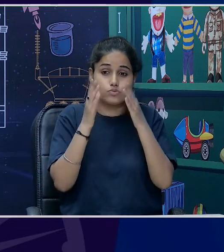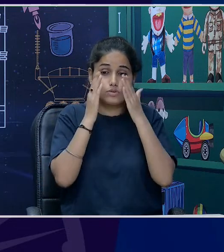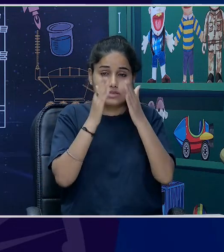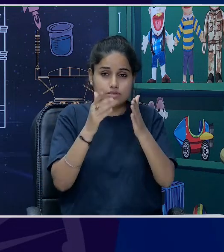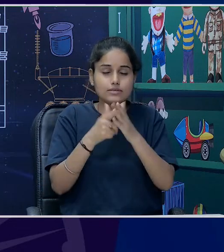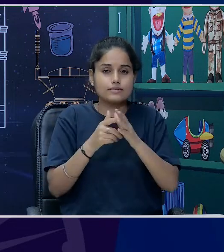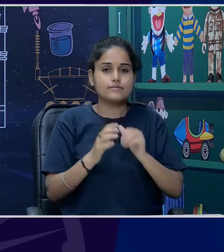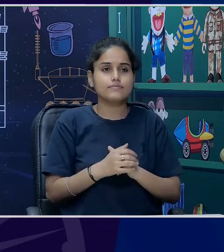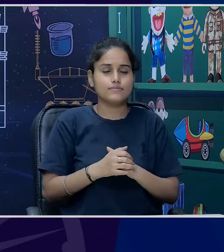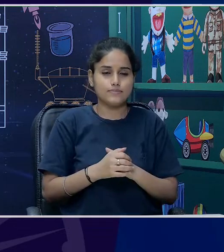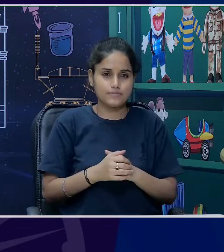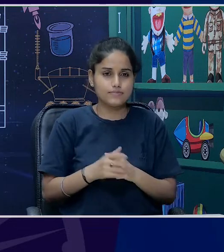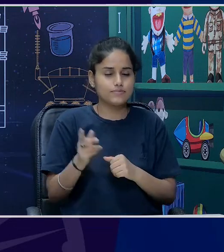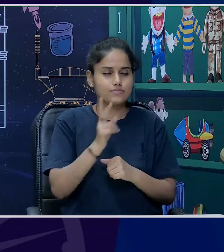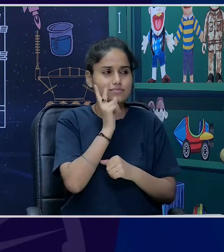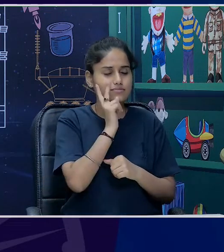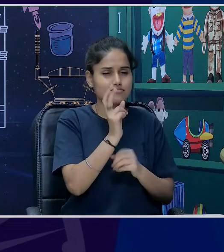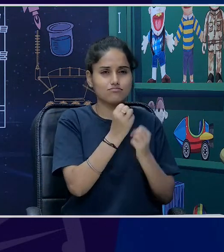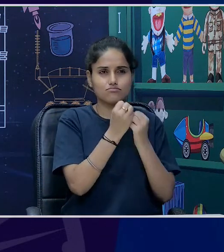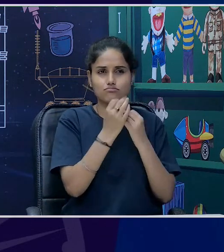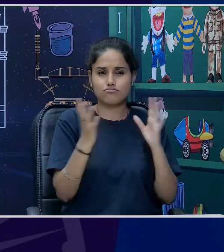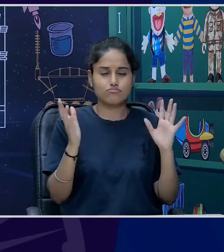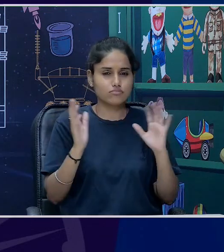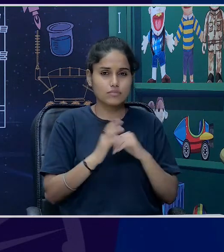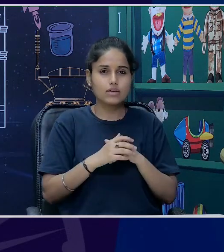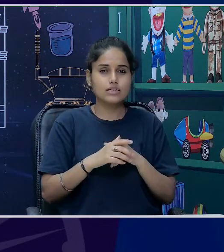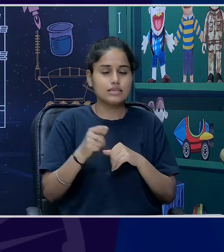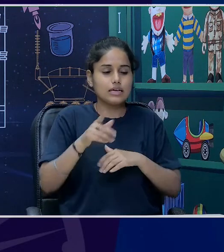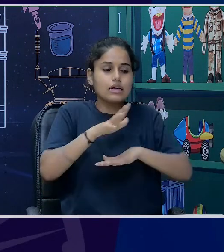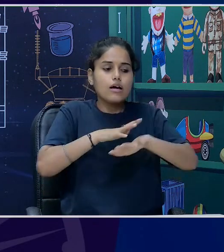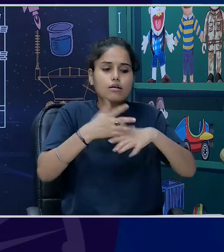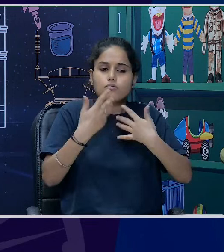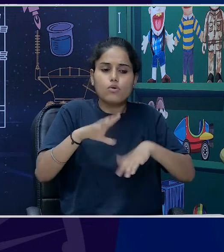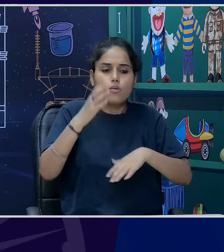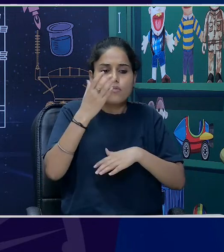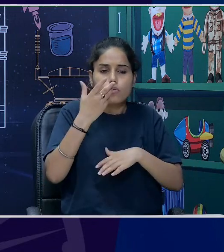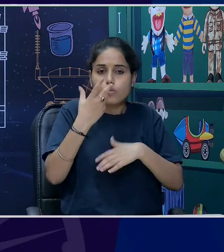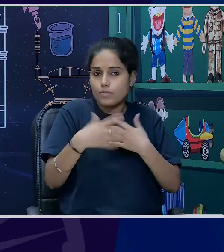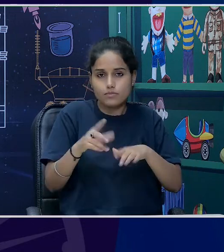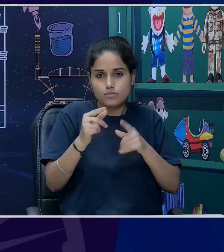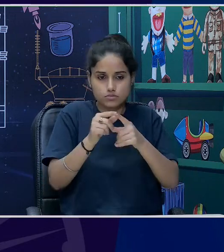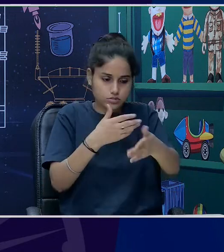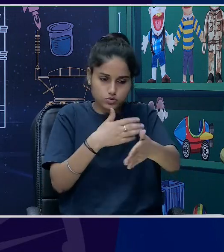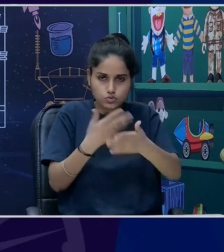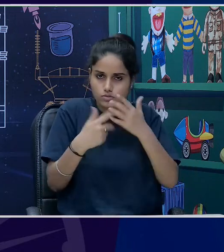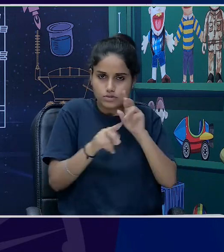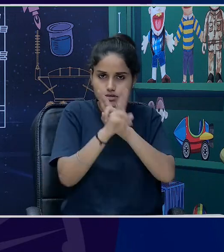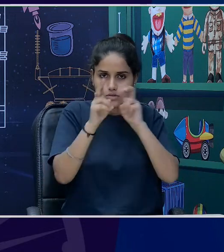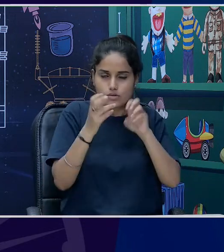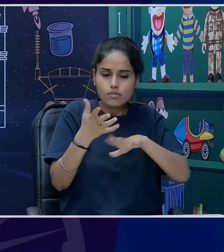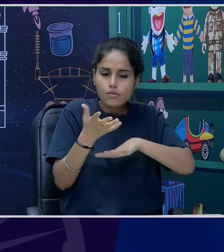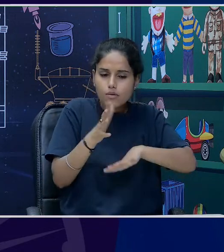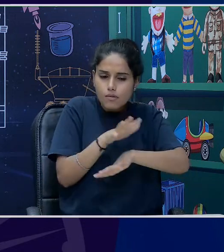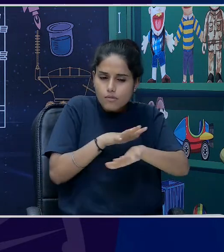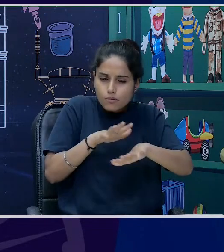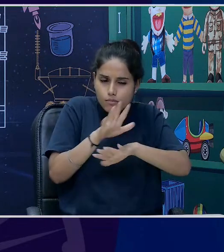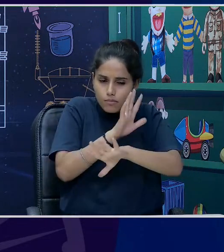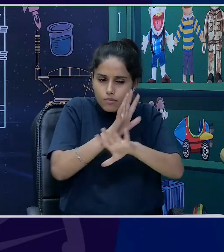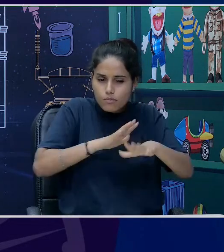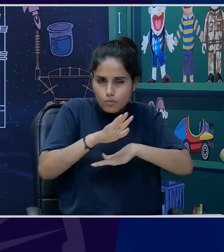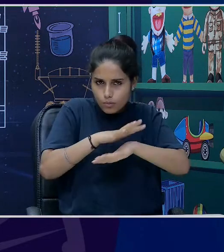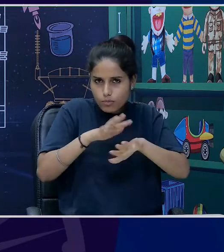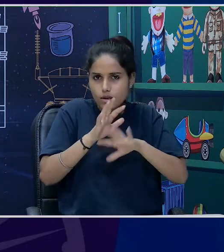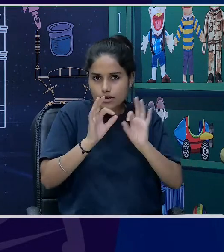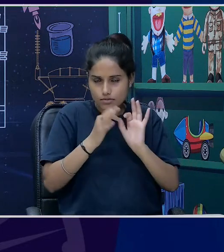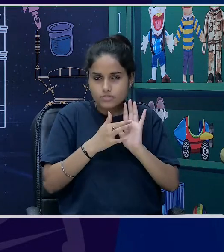Have you, you have seen the way I have, planned the content, the poem I have planned, I have kept universal design